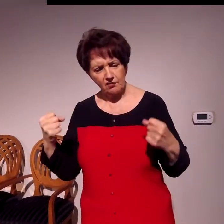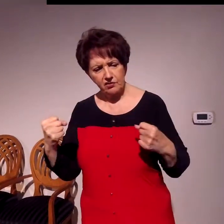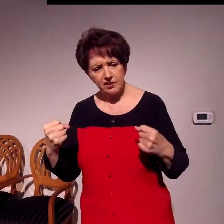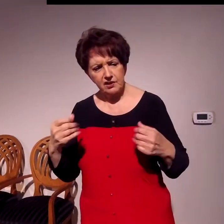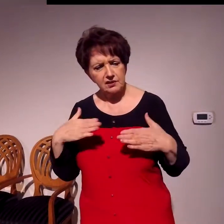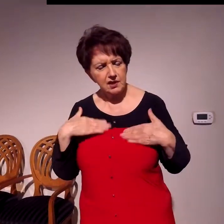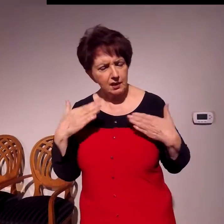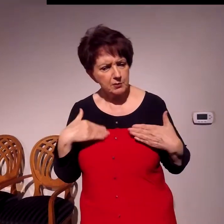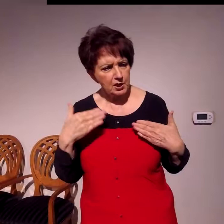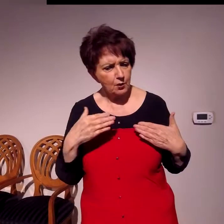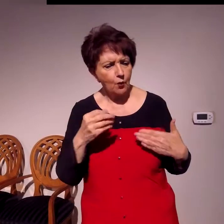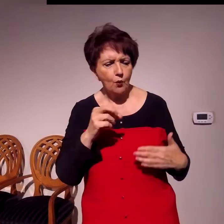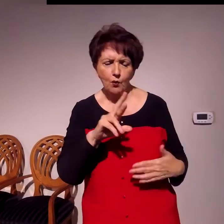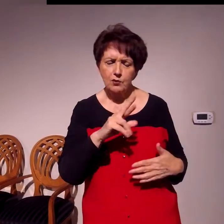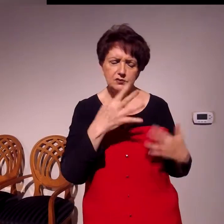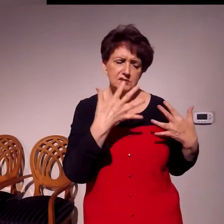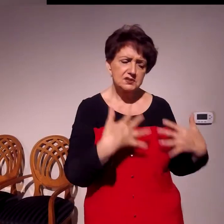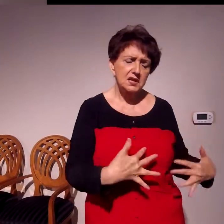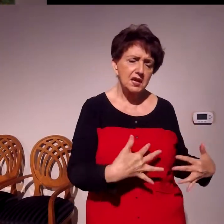and stressed?